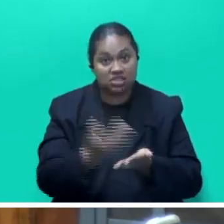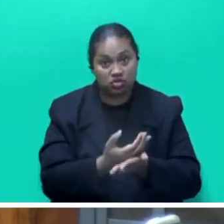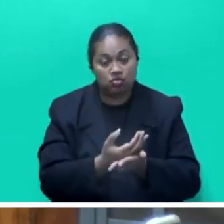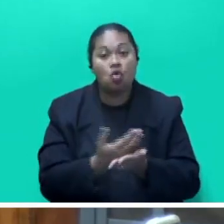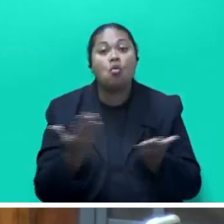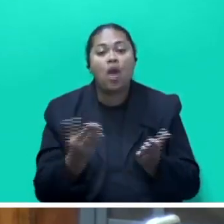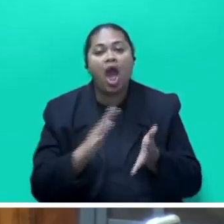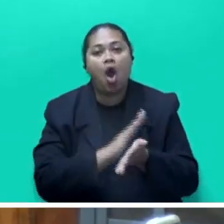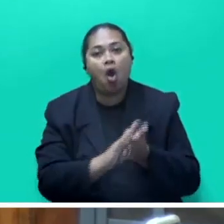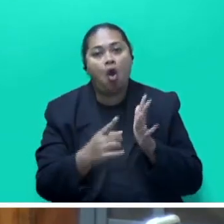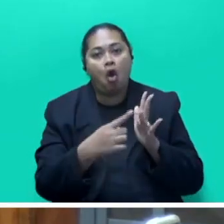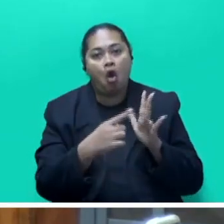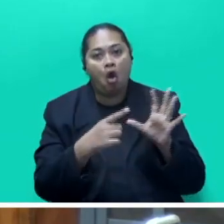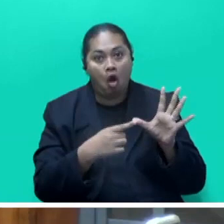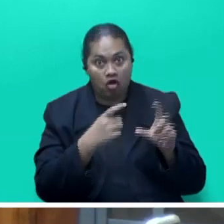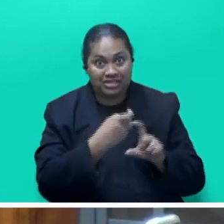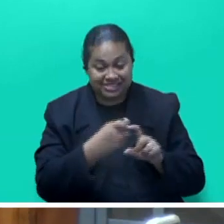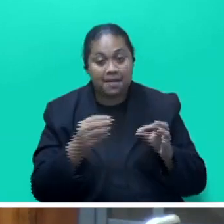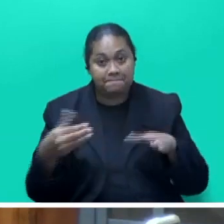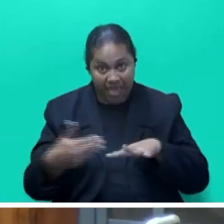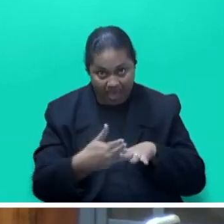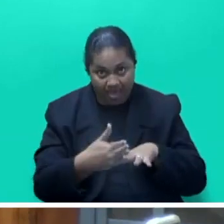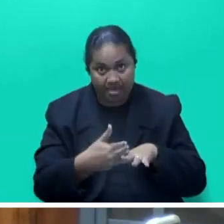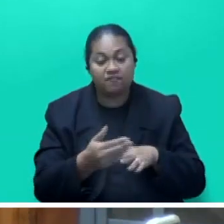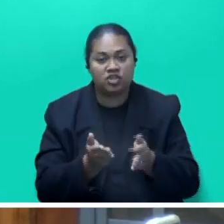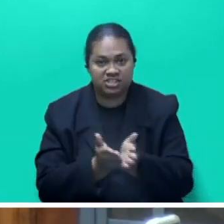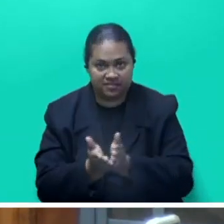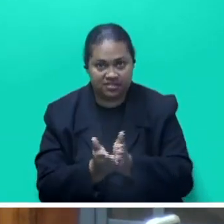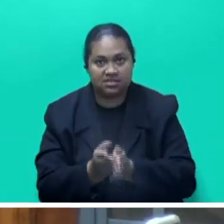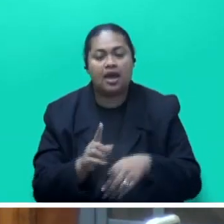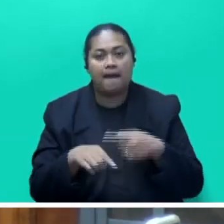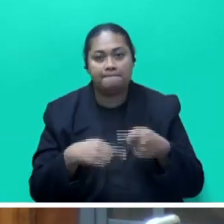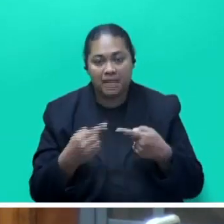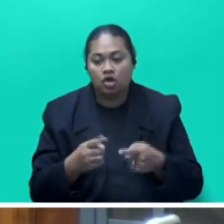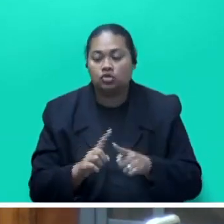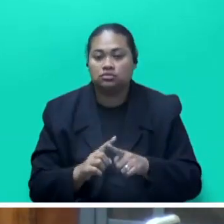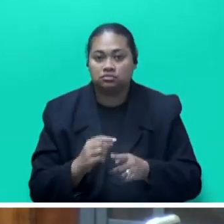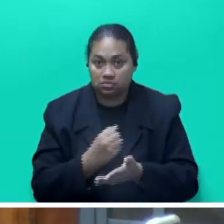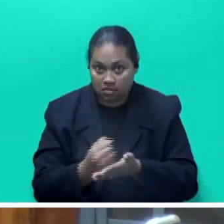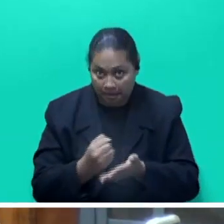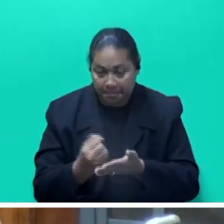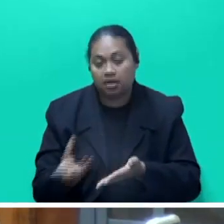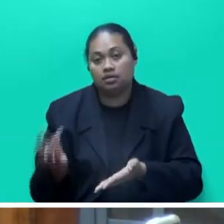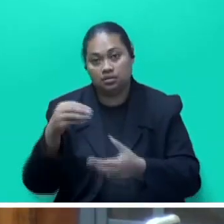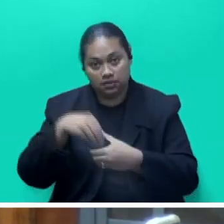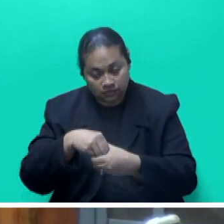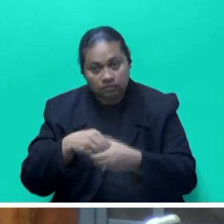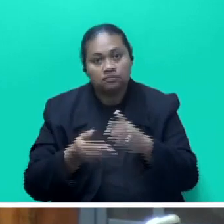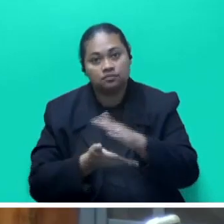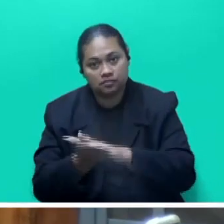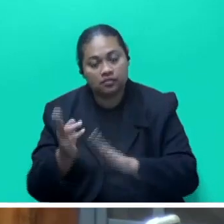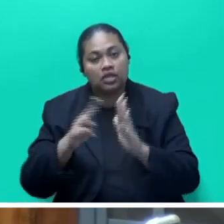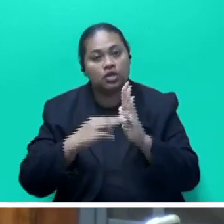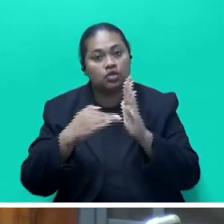Bay Emergency Services. A total of 34 personnel from the Government of Fiji's humanitarian assistance team to New Zealand